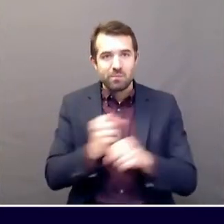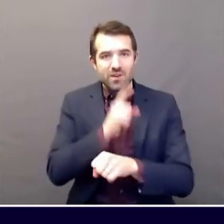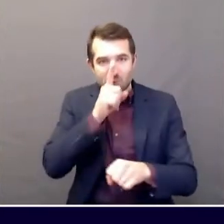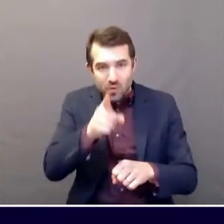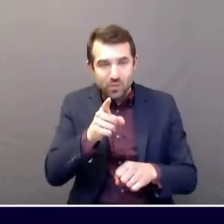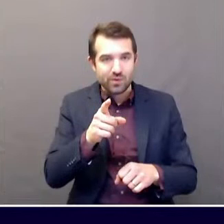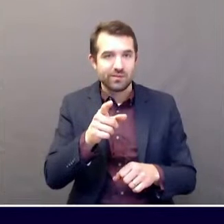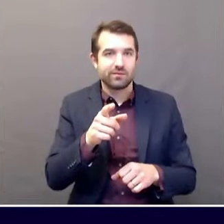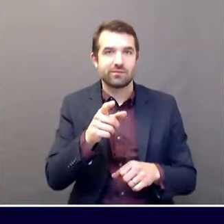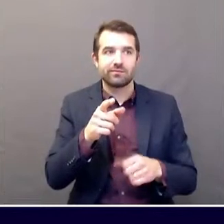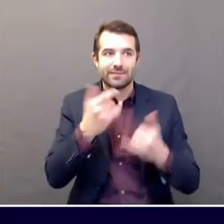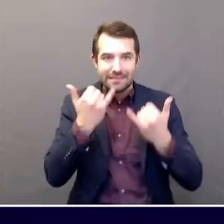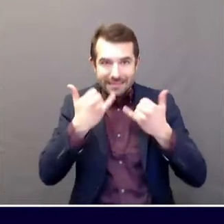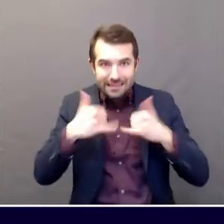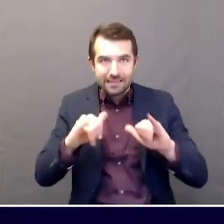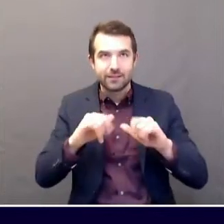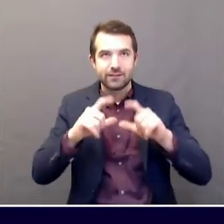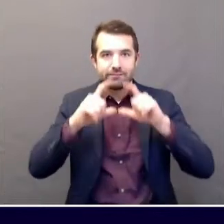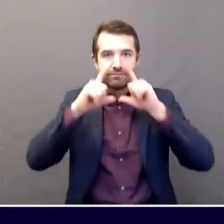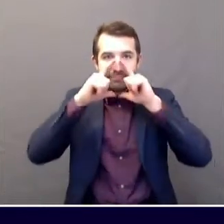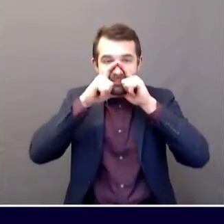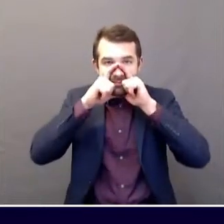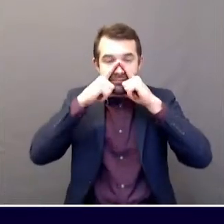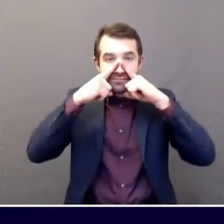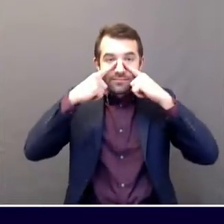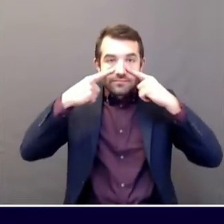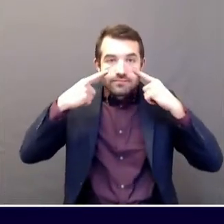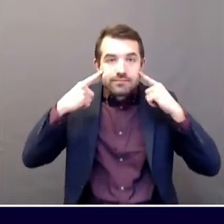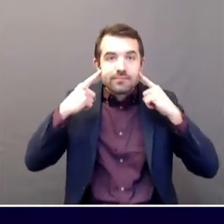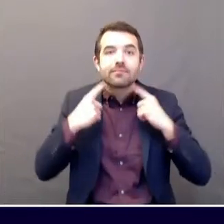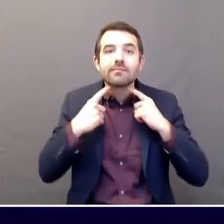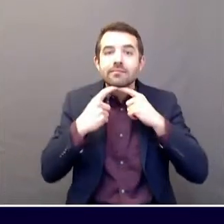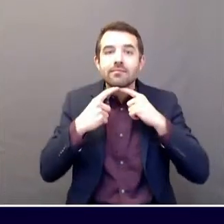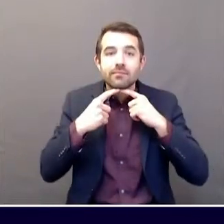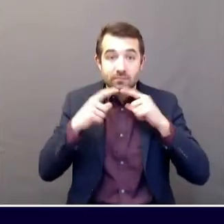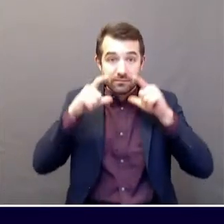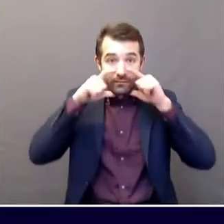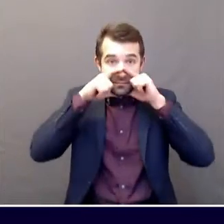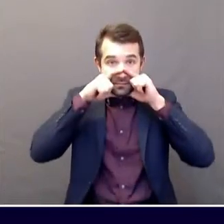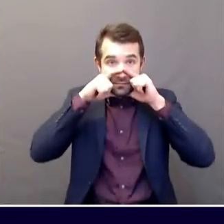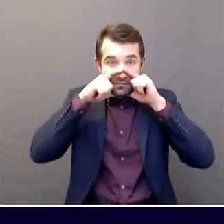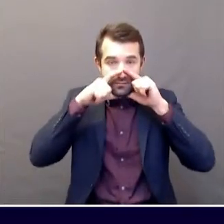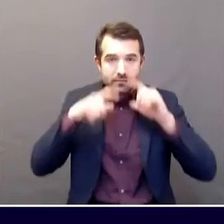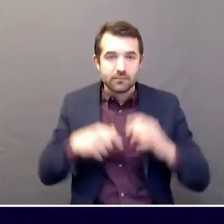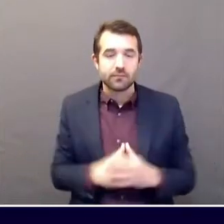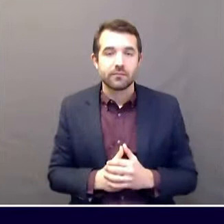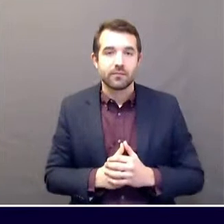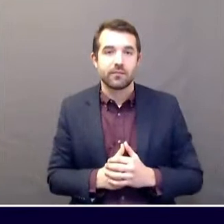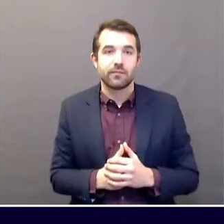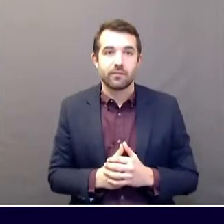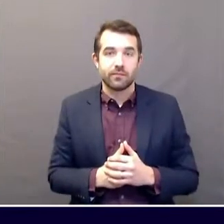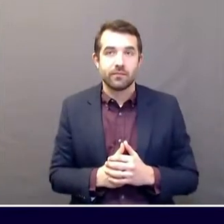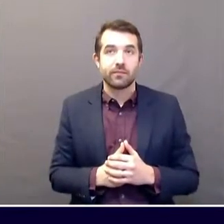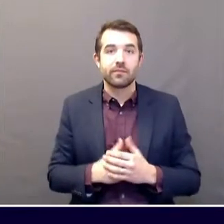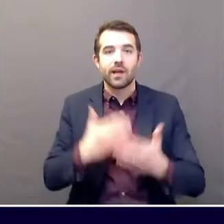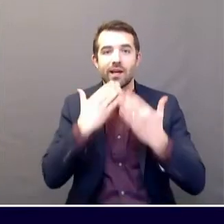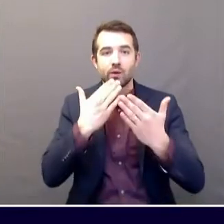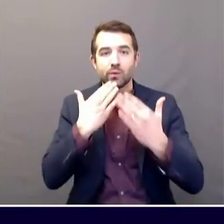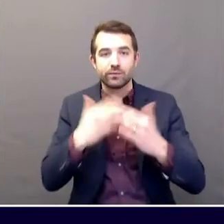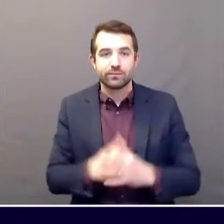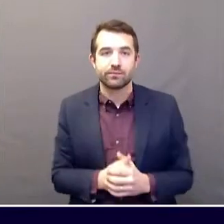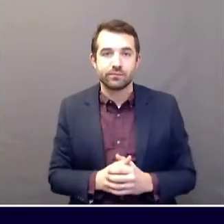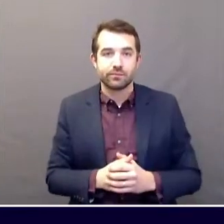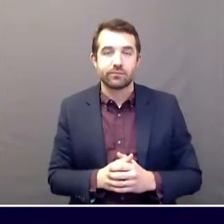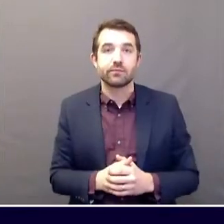that you still have a tight seal around your nose and mouth. Thank you. Let me turn it over to Amy